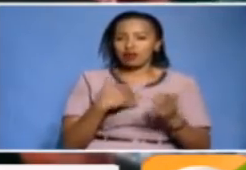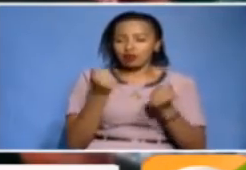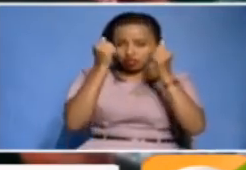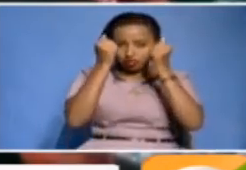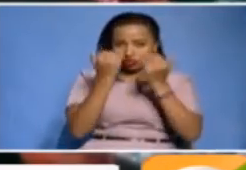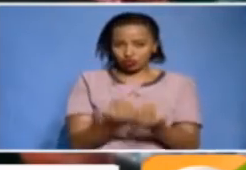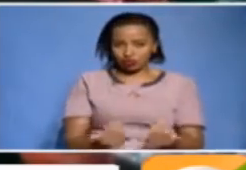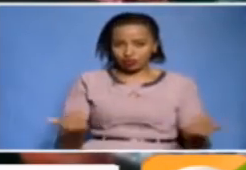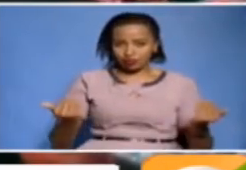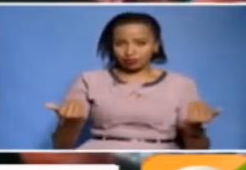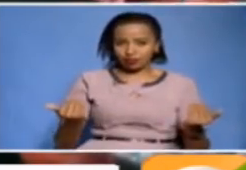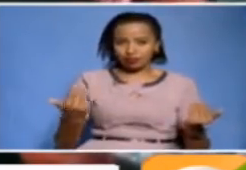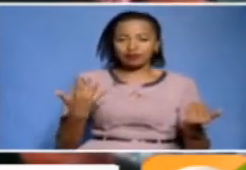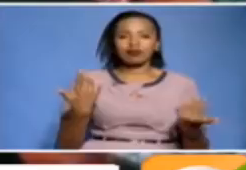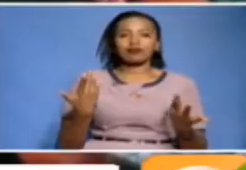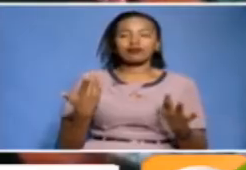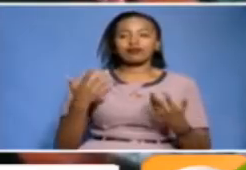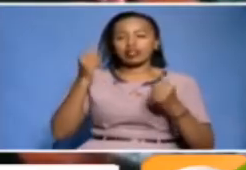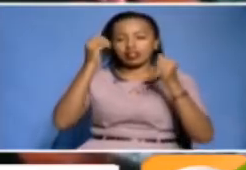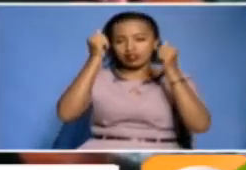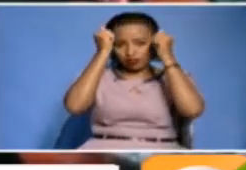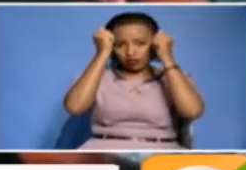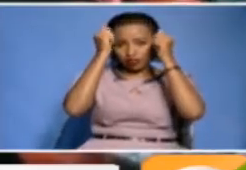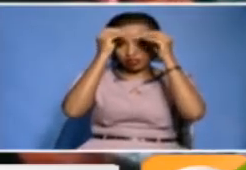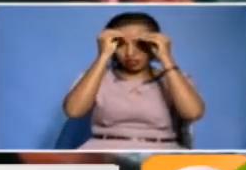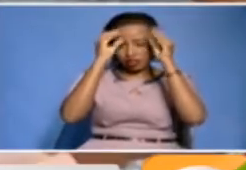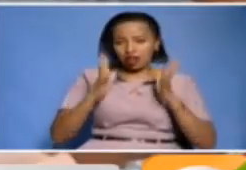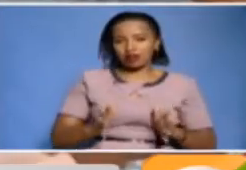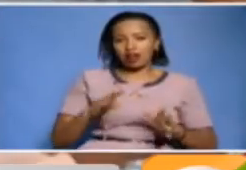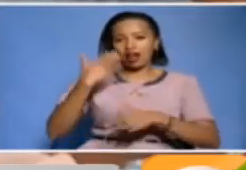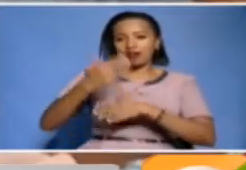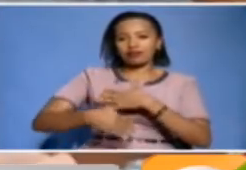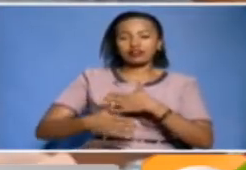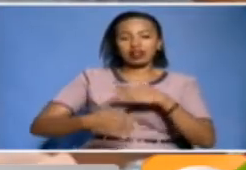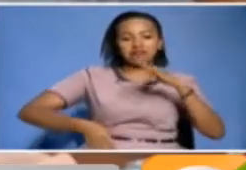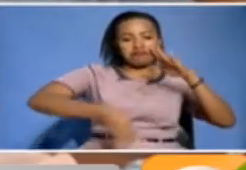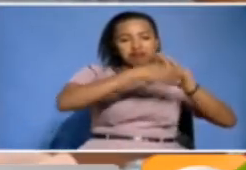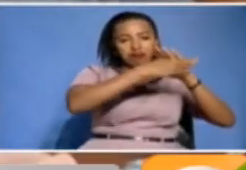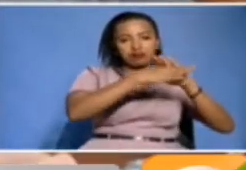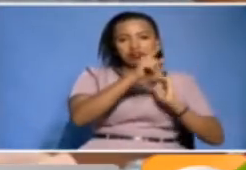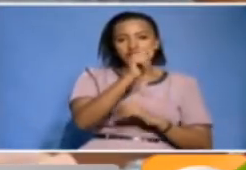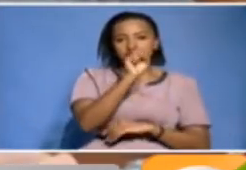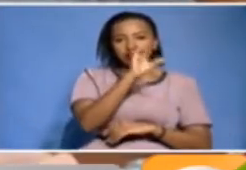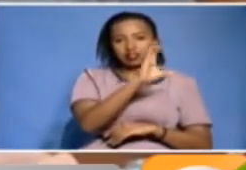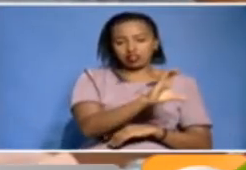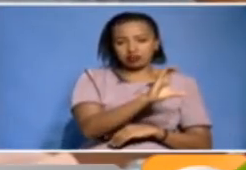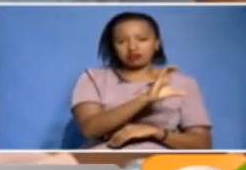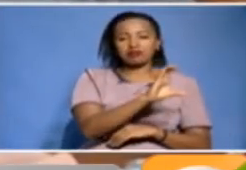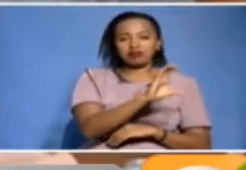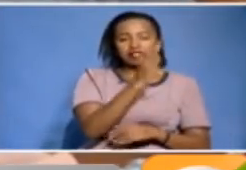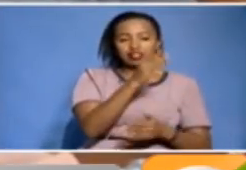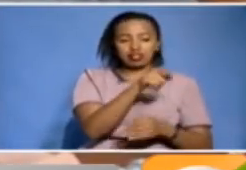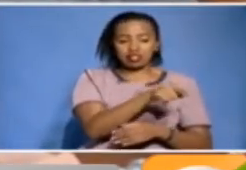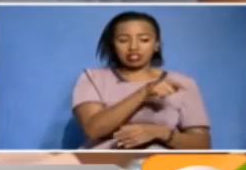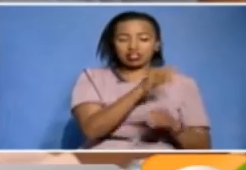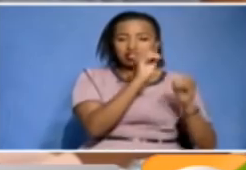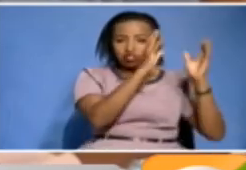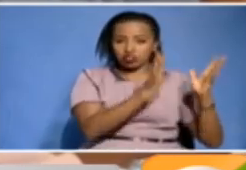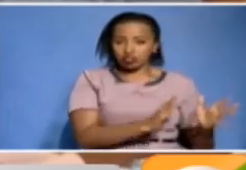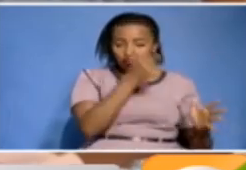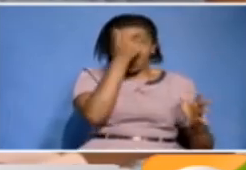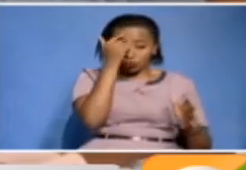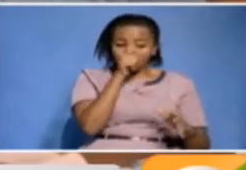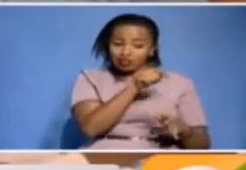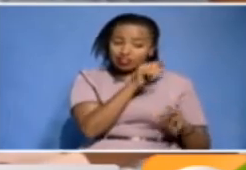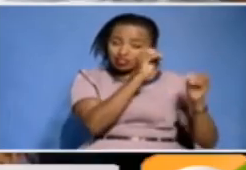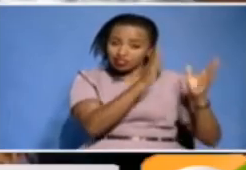hata hivyo, ni mwisho wa safari yao darasani baada ya kuondolewa kwenye sajili ya walimu na tume ya kuwajiri TSC kwa madai ya kuwa na uhusiano